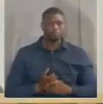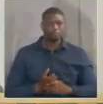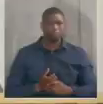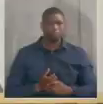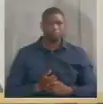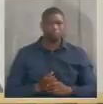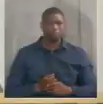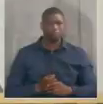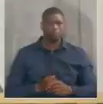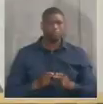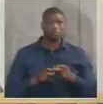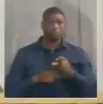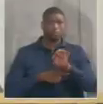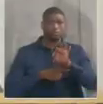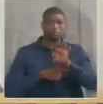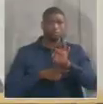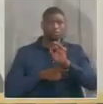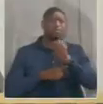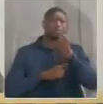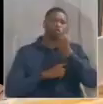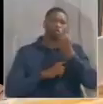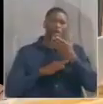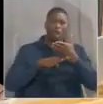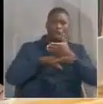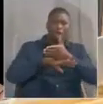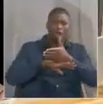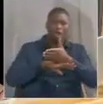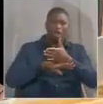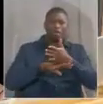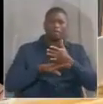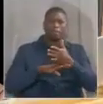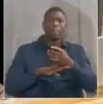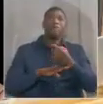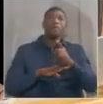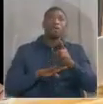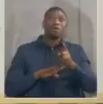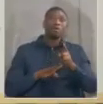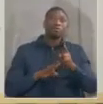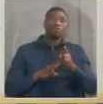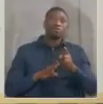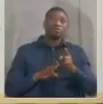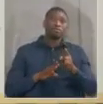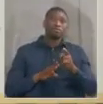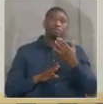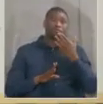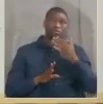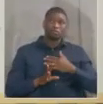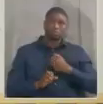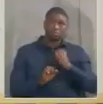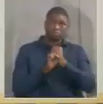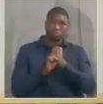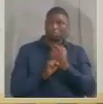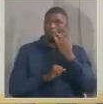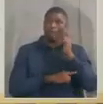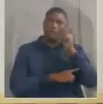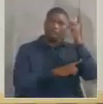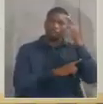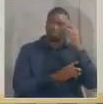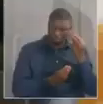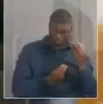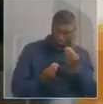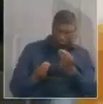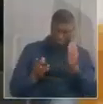Paragraph 3 of the first page. Sorry, General, before you do that, and for purpose of the record, so that when we later look at this, there's